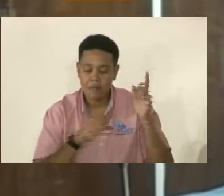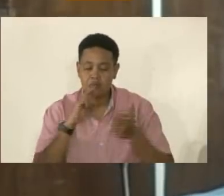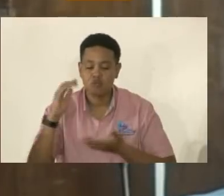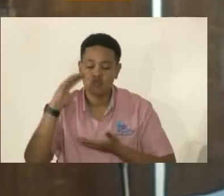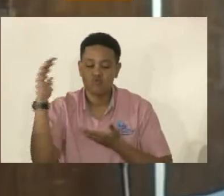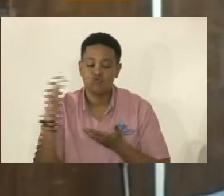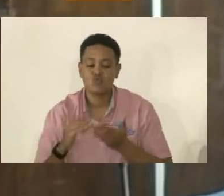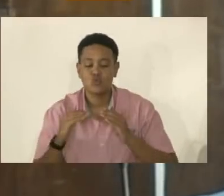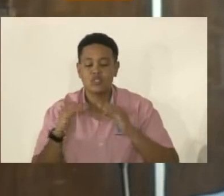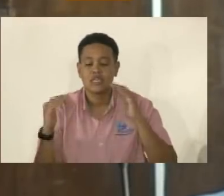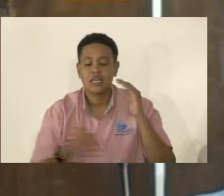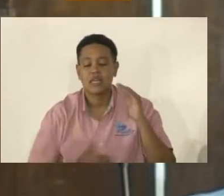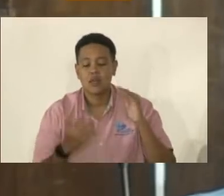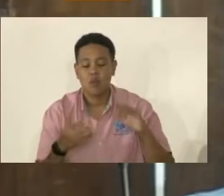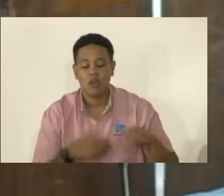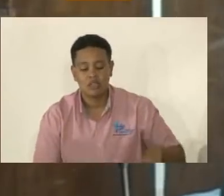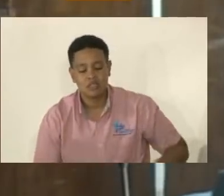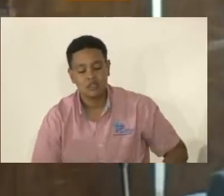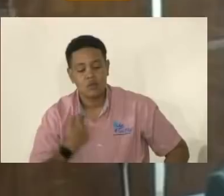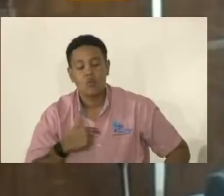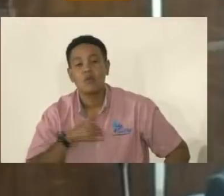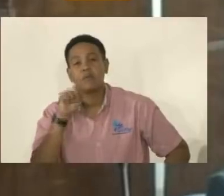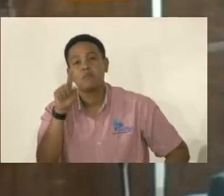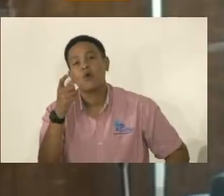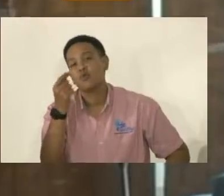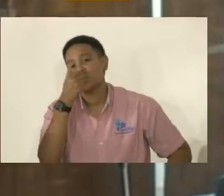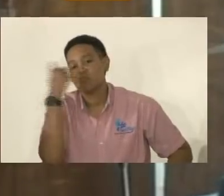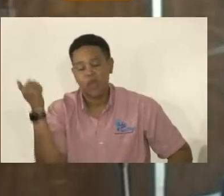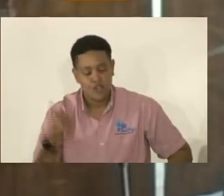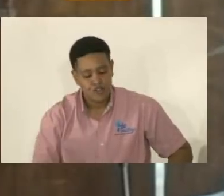reducing inequality. We must do better.